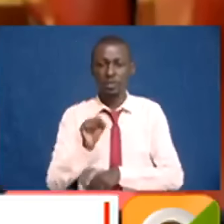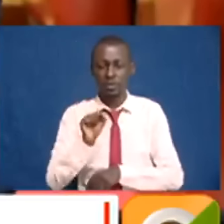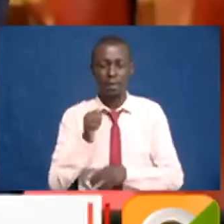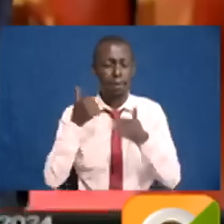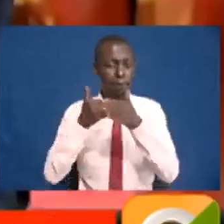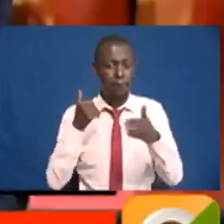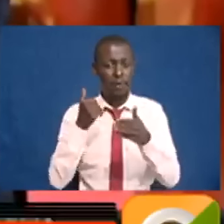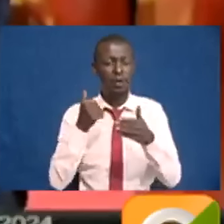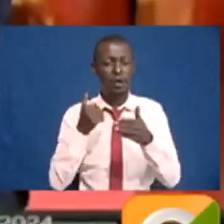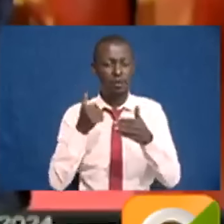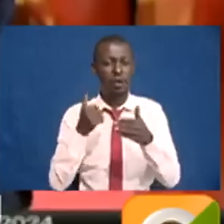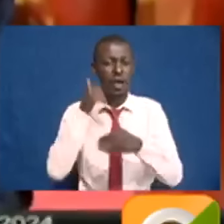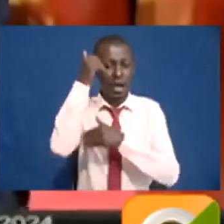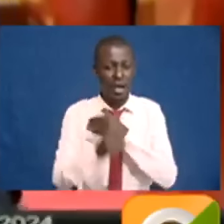post-2010